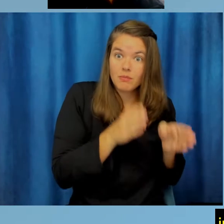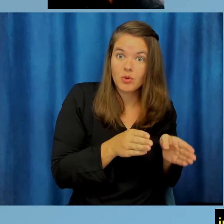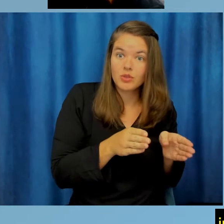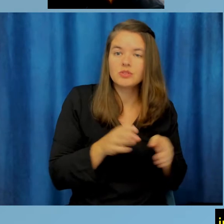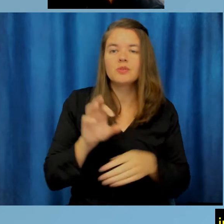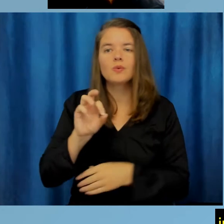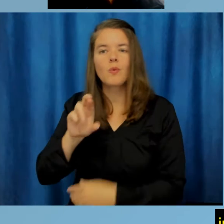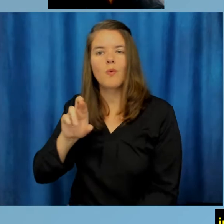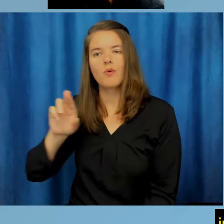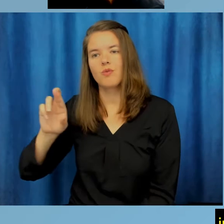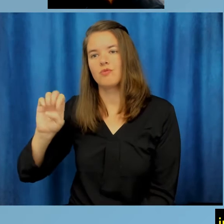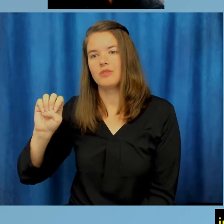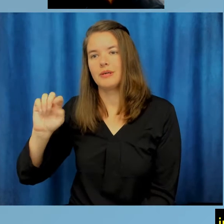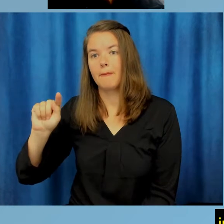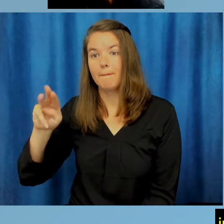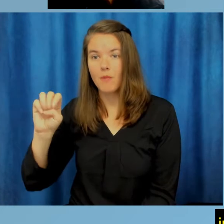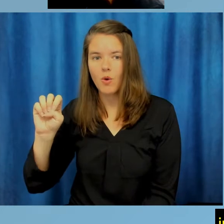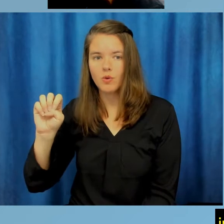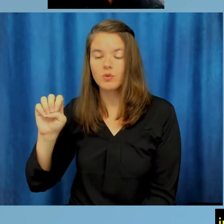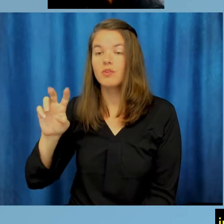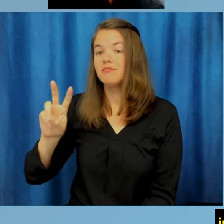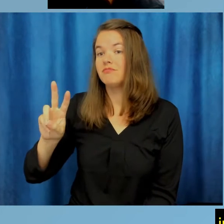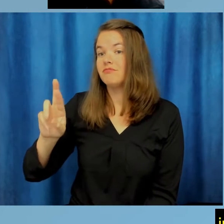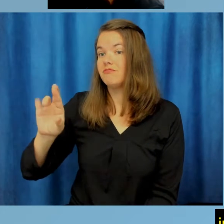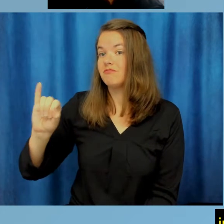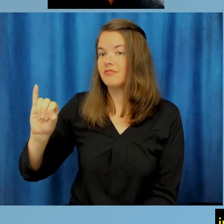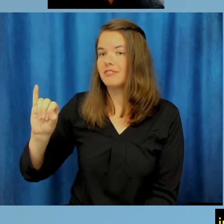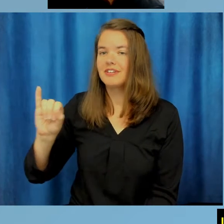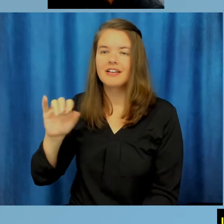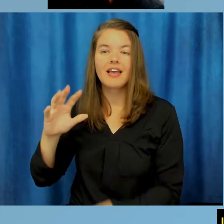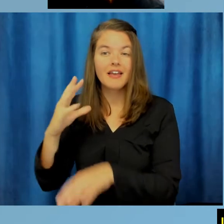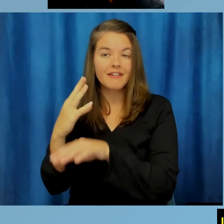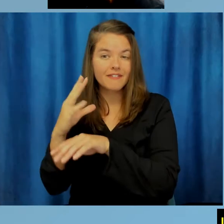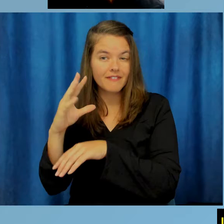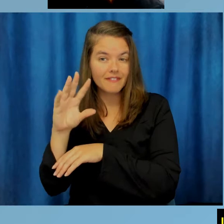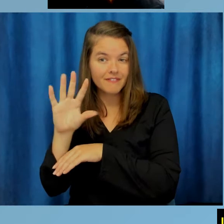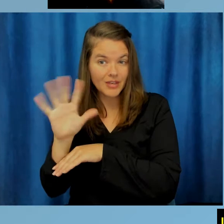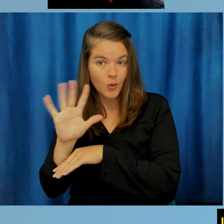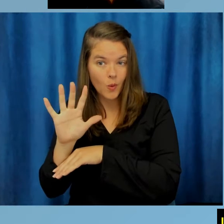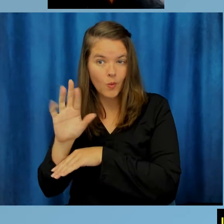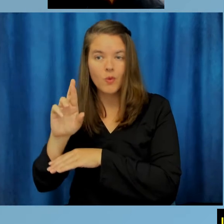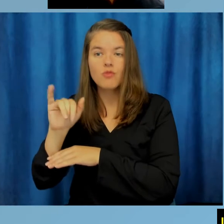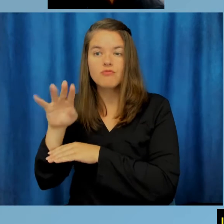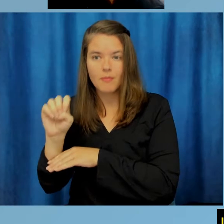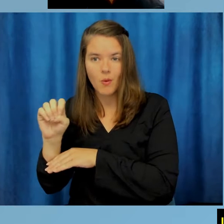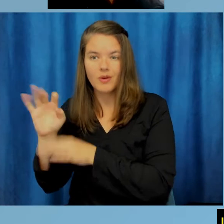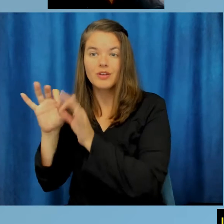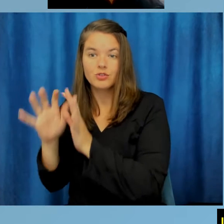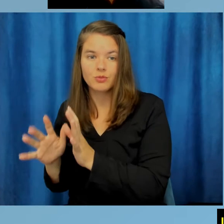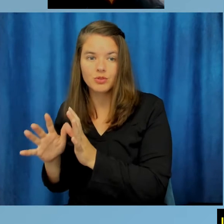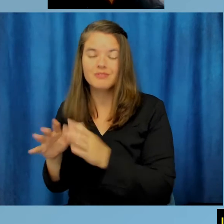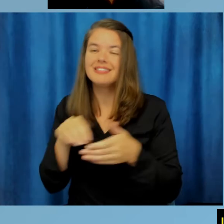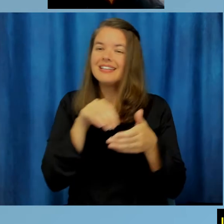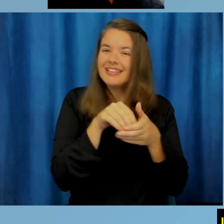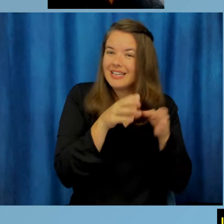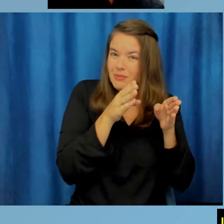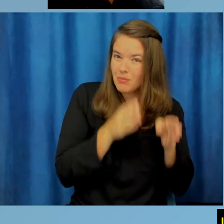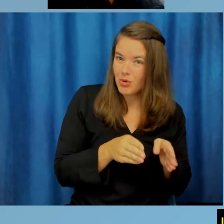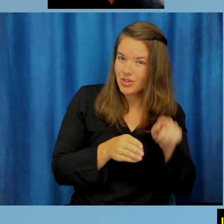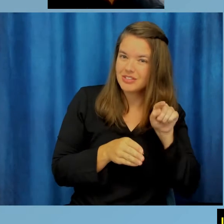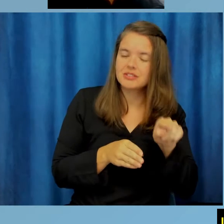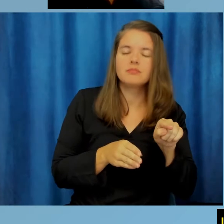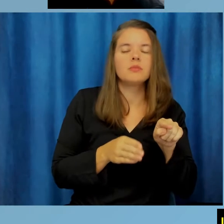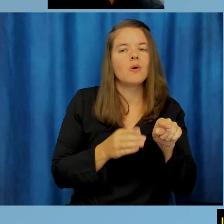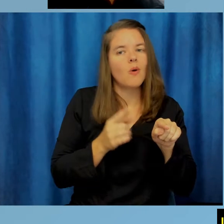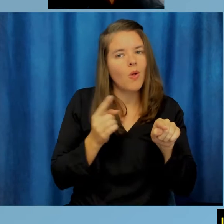Remote is also known as video remote interpreters. In-person sign language